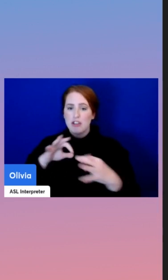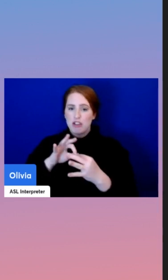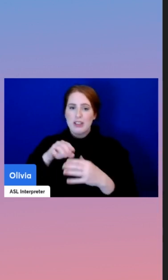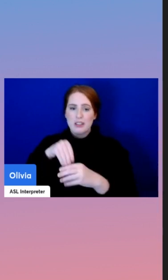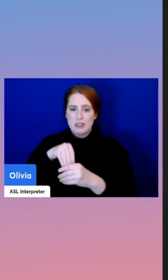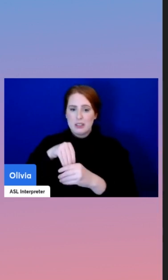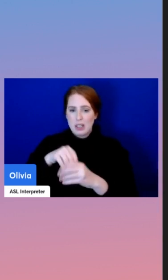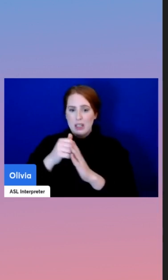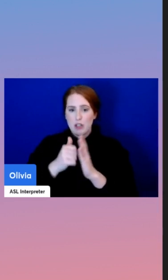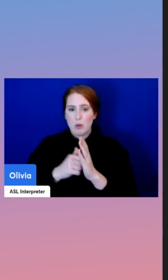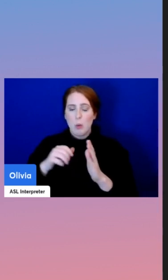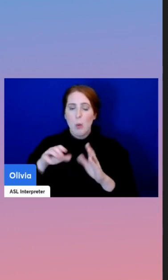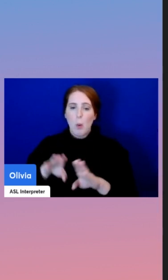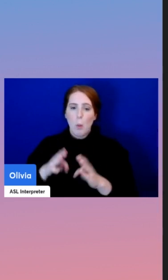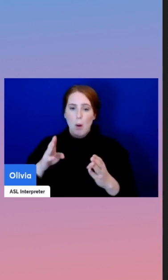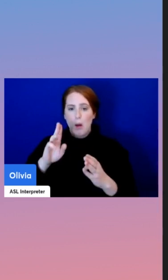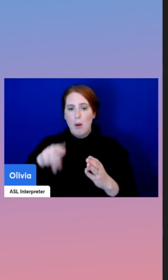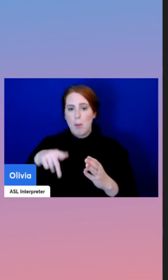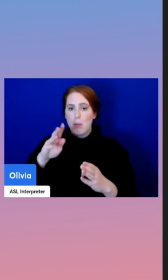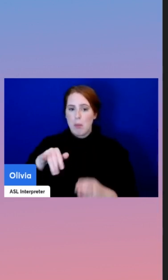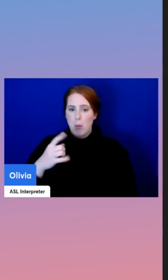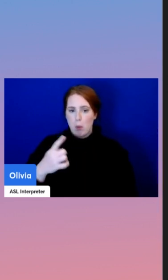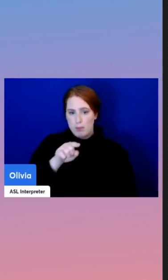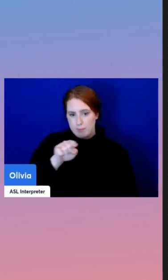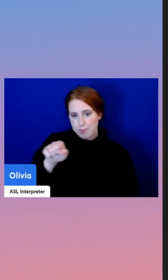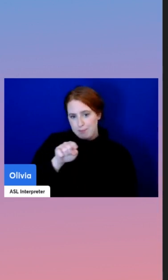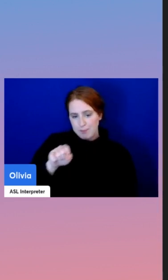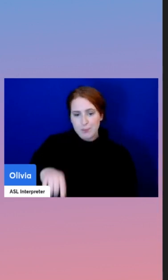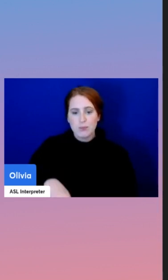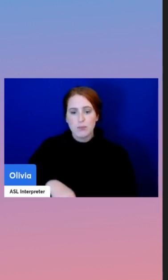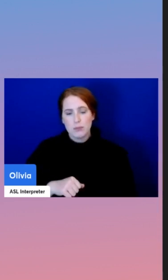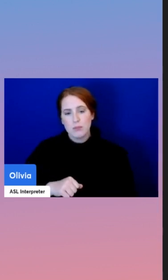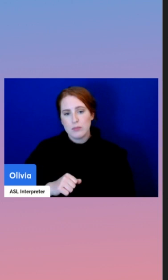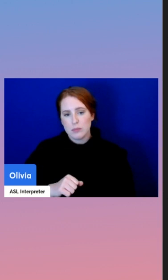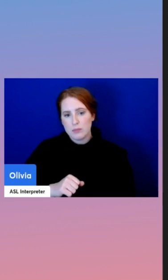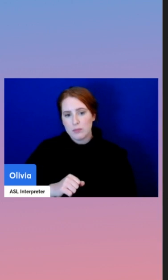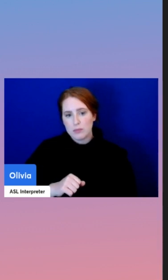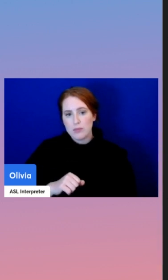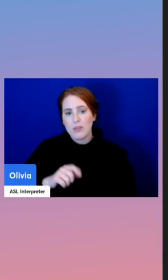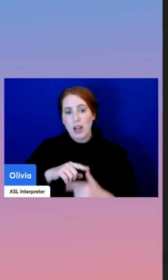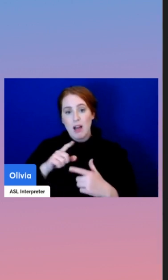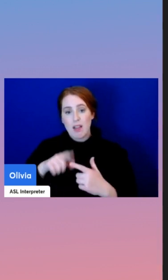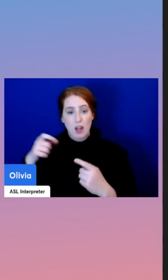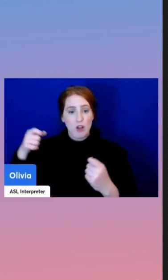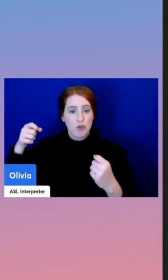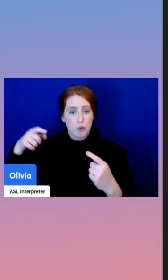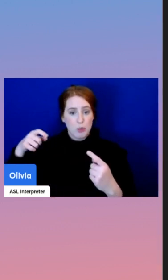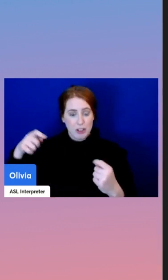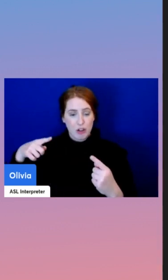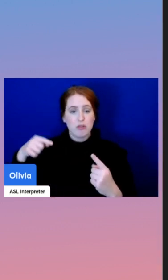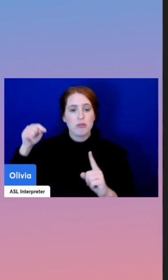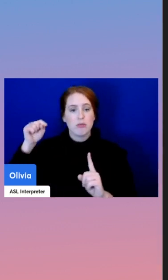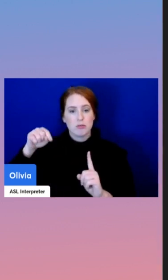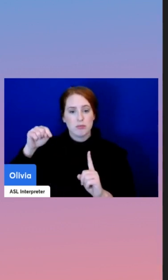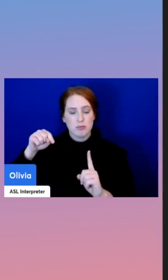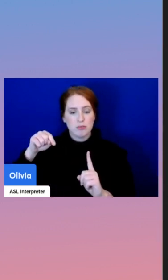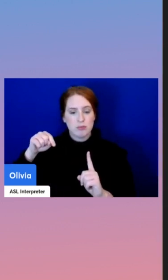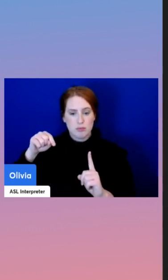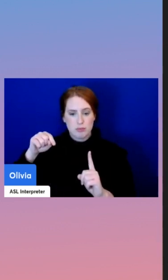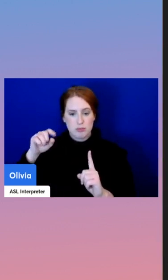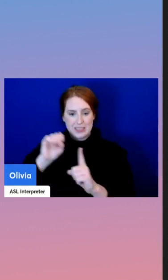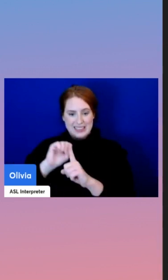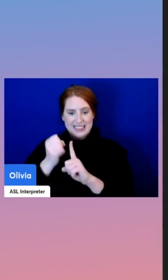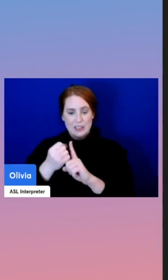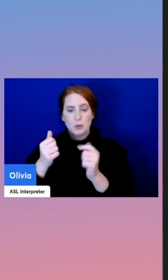to 0.0.0/0 on SSH port. Then it's triggering an ephemeral instance with all of my